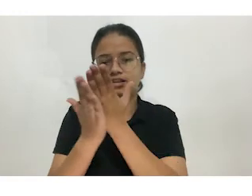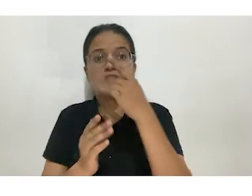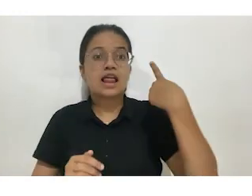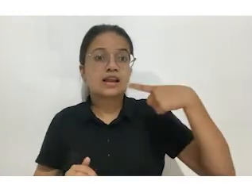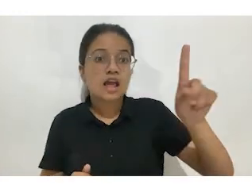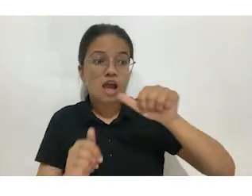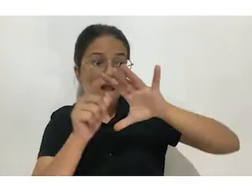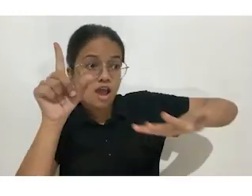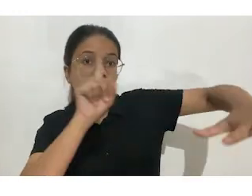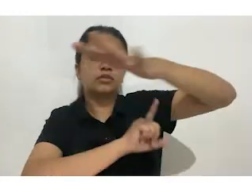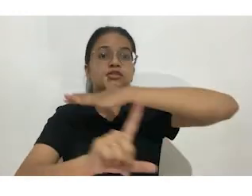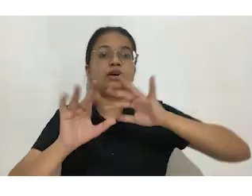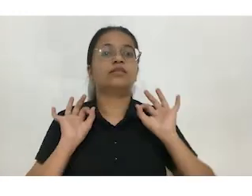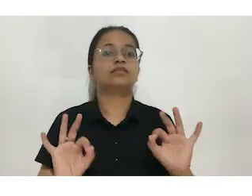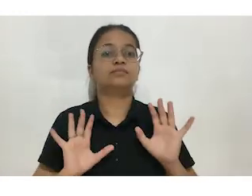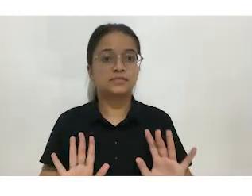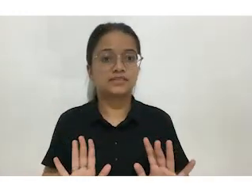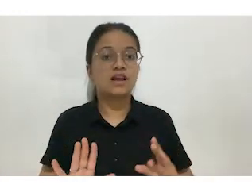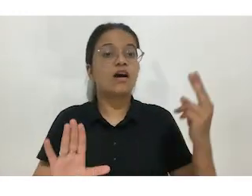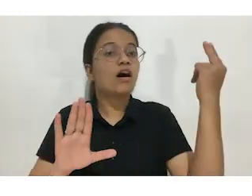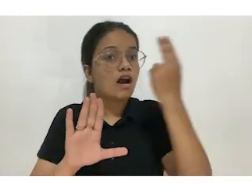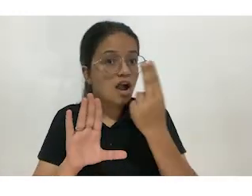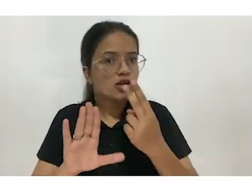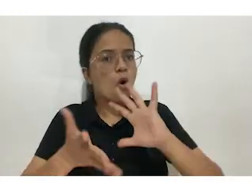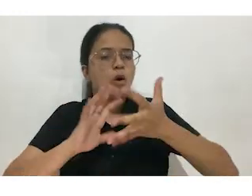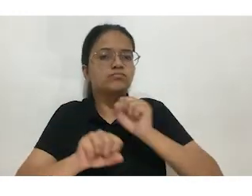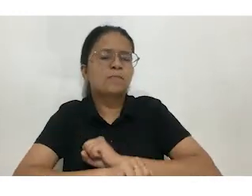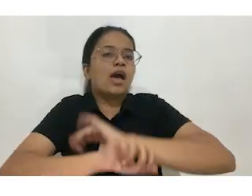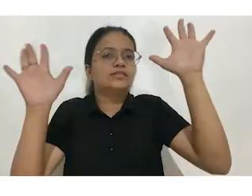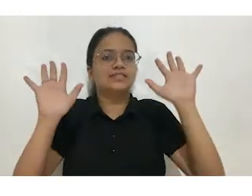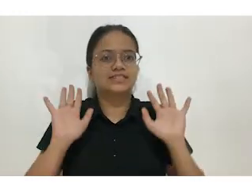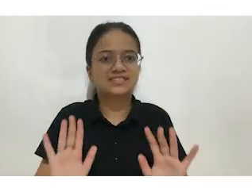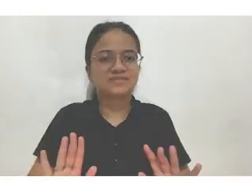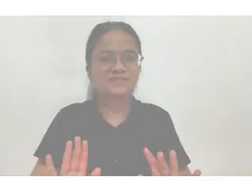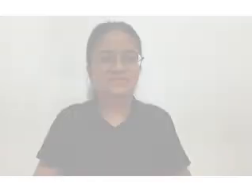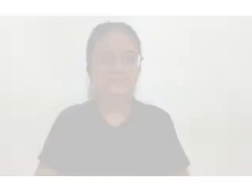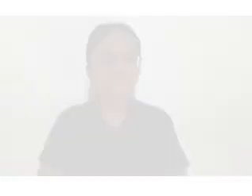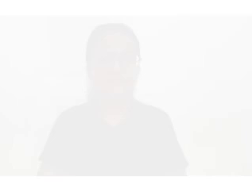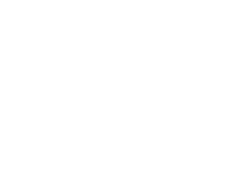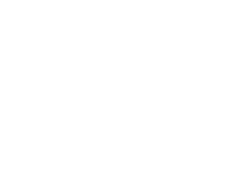think if we just create the right atmosphere, art will do its magic.